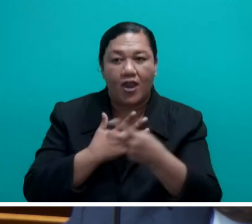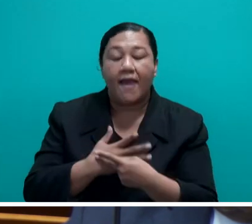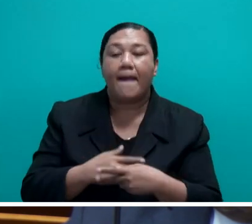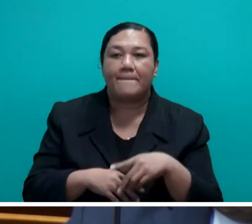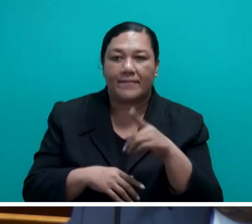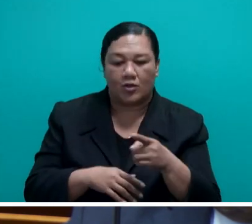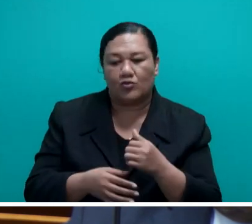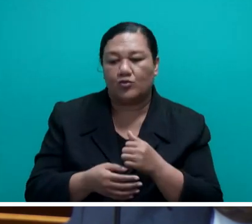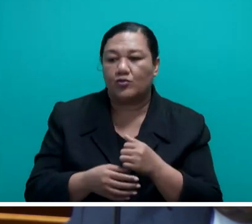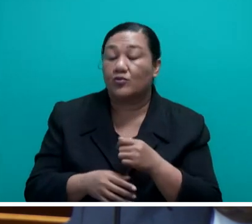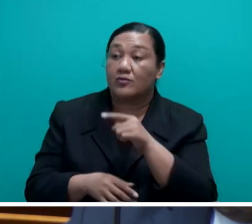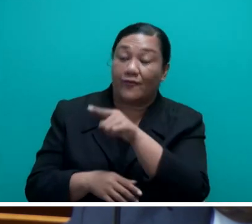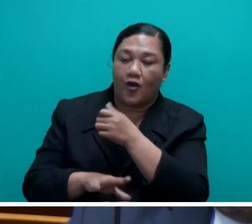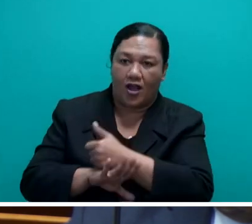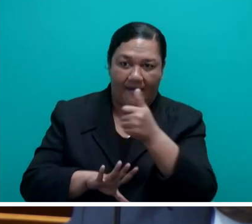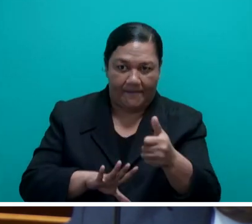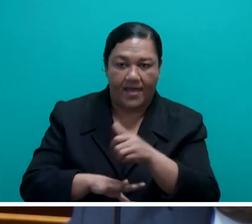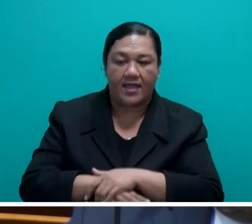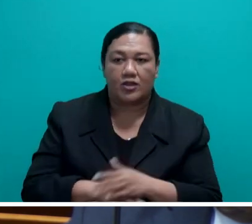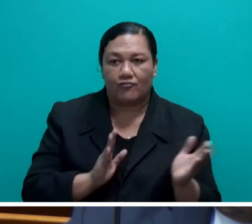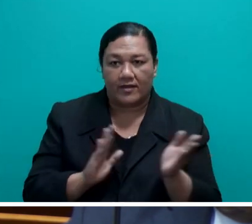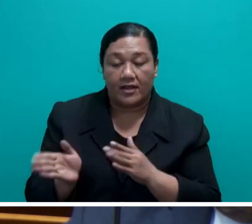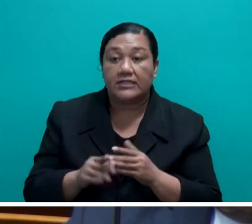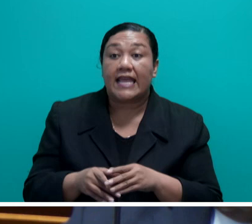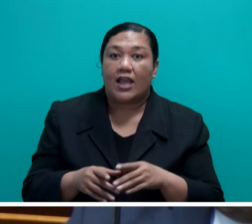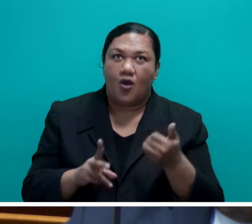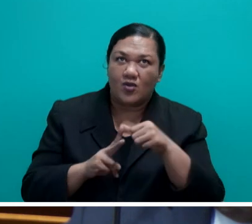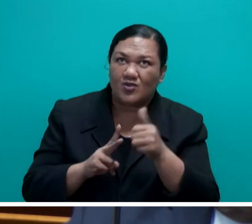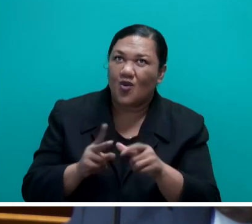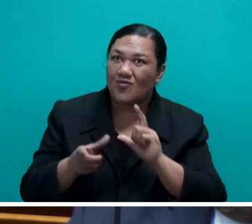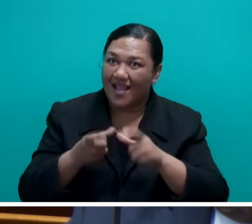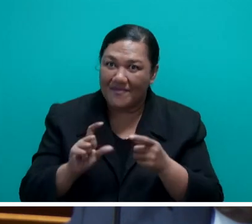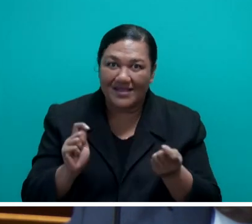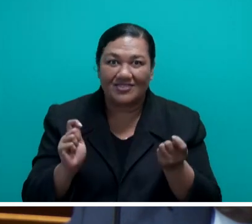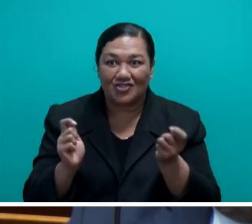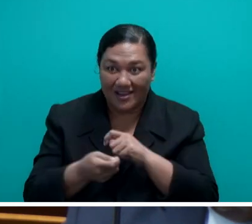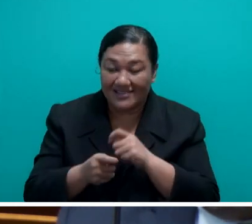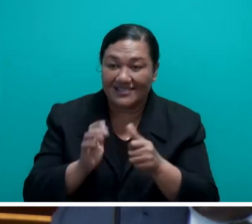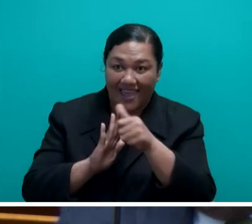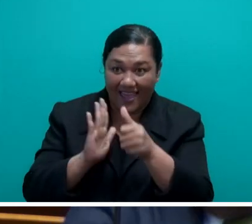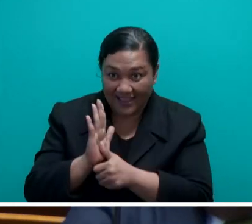efforts. The SOP is guided by the Climate Change Act and Climate Change Policy